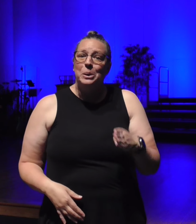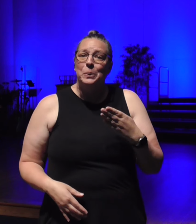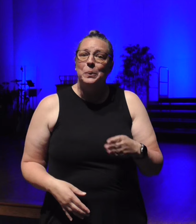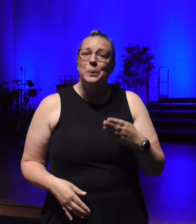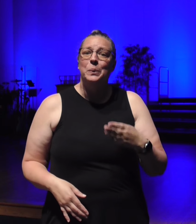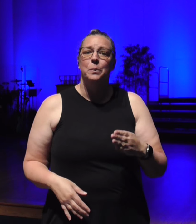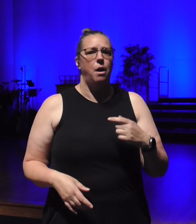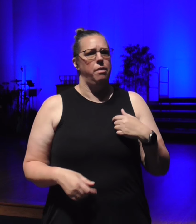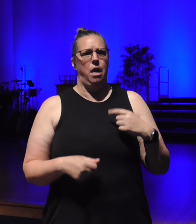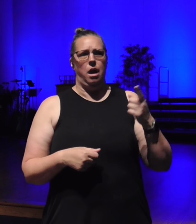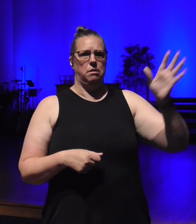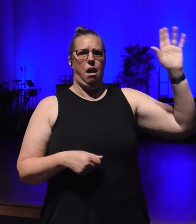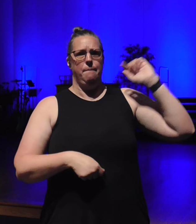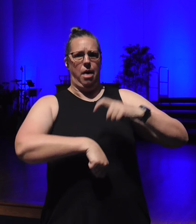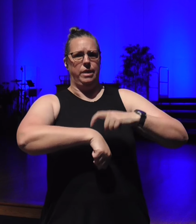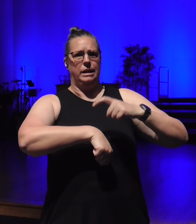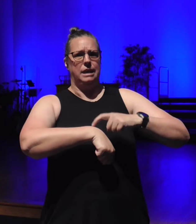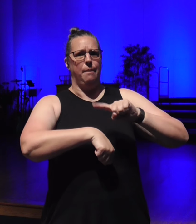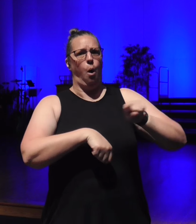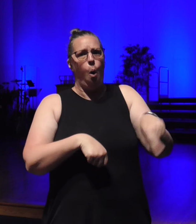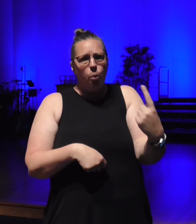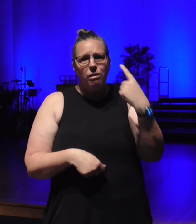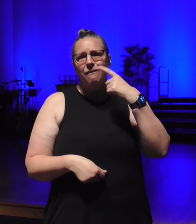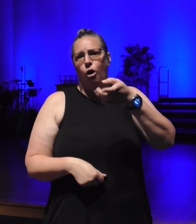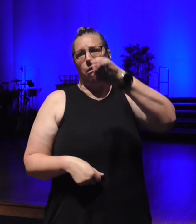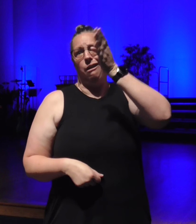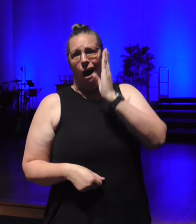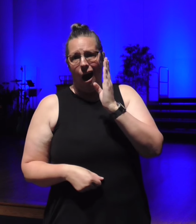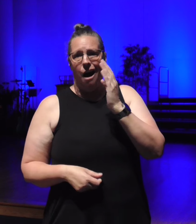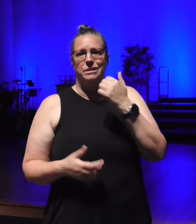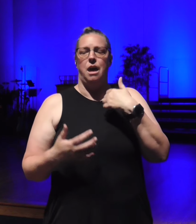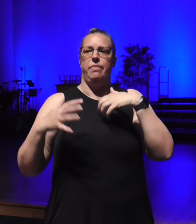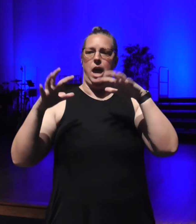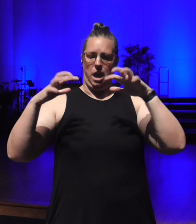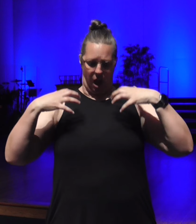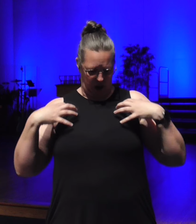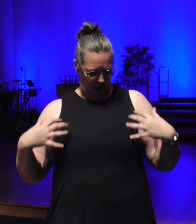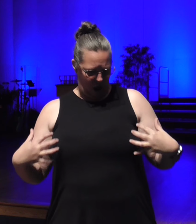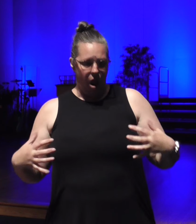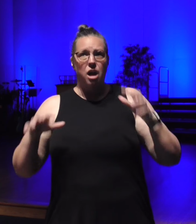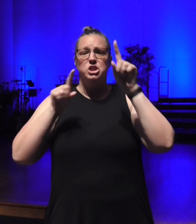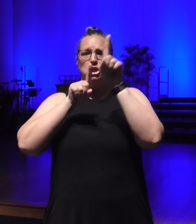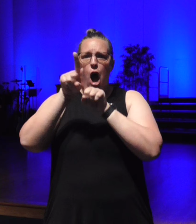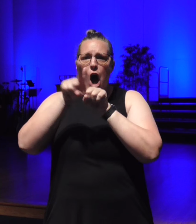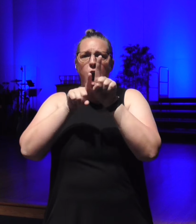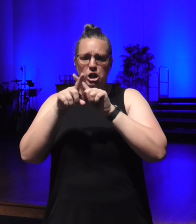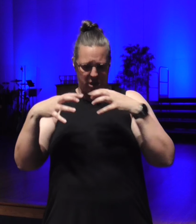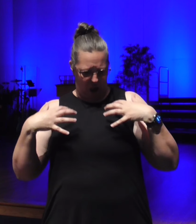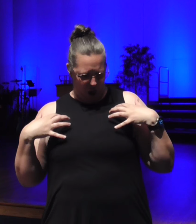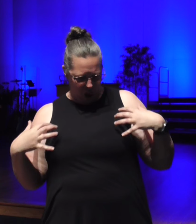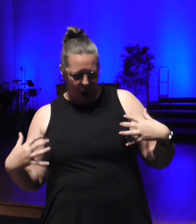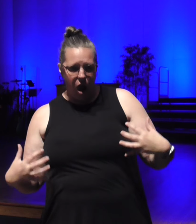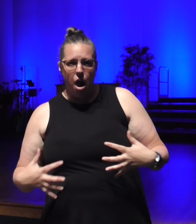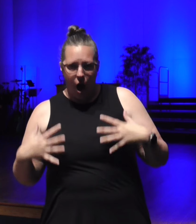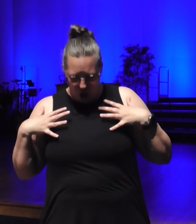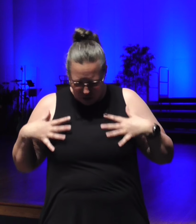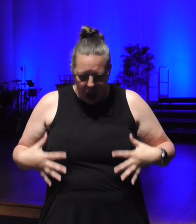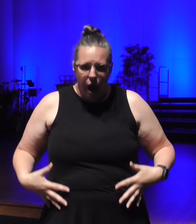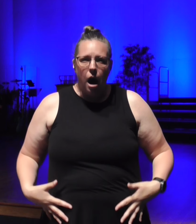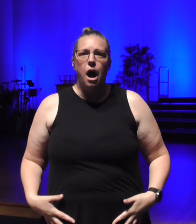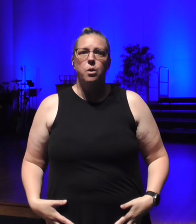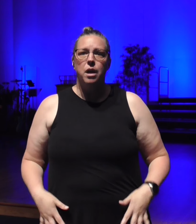for gods and kings. Her cloak was scattered with stars. Astronomers later identified that these stars were arranged in